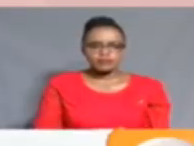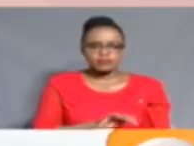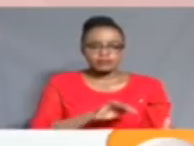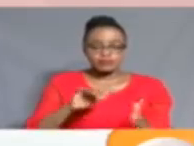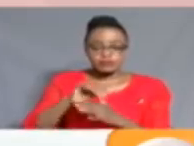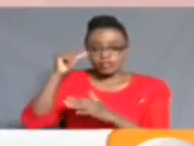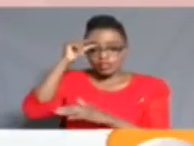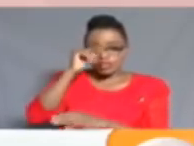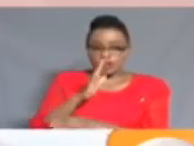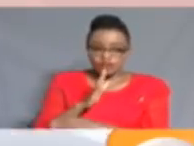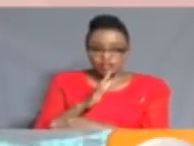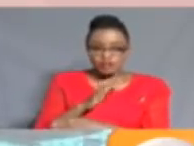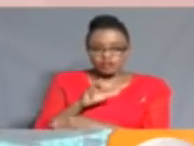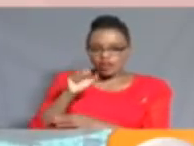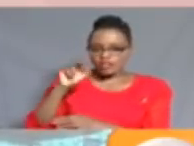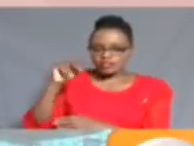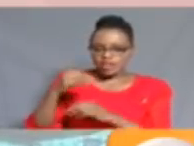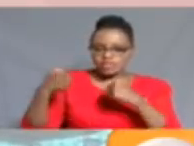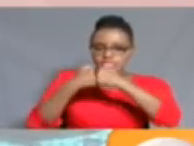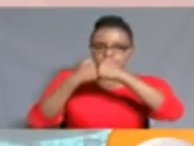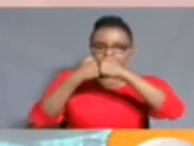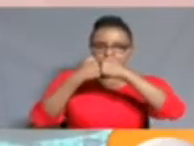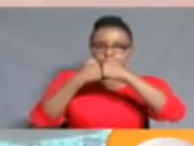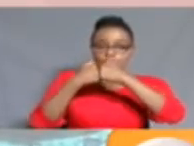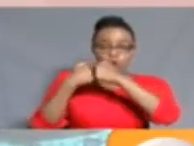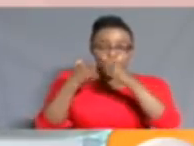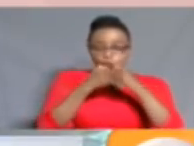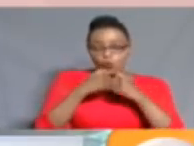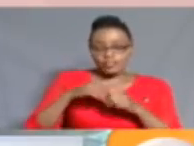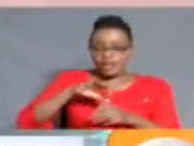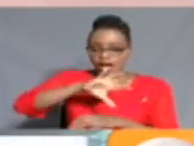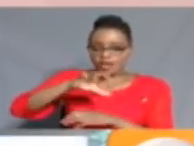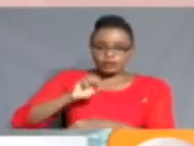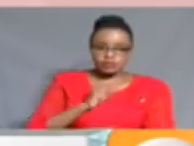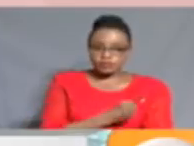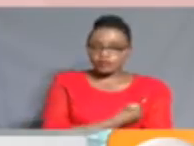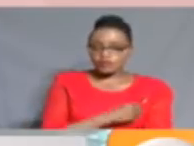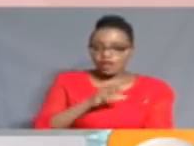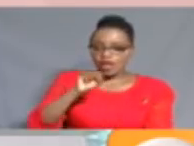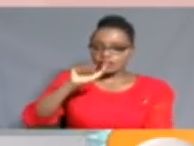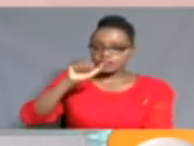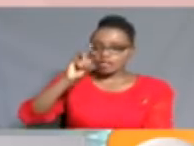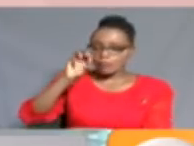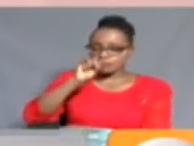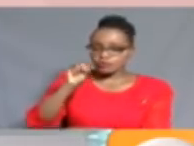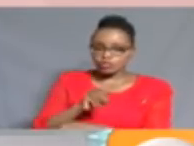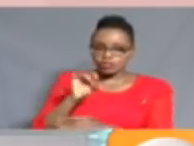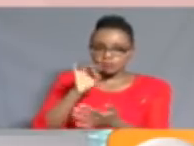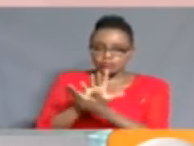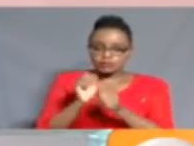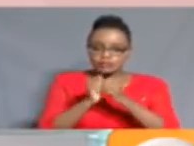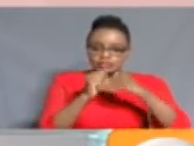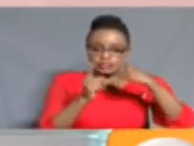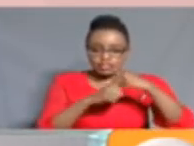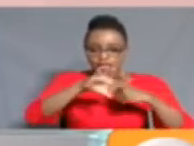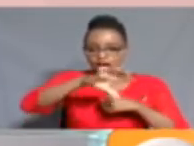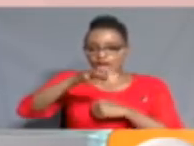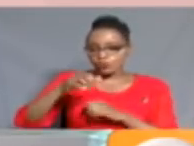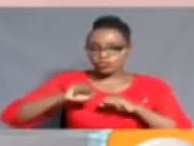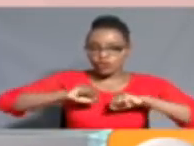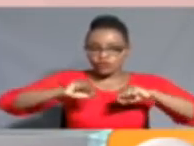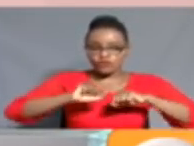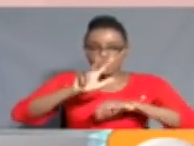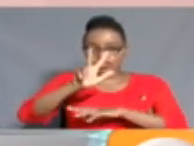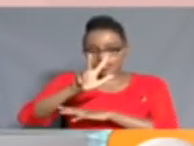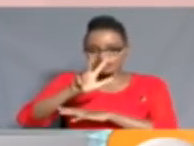Nandi Governor Stephen Sang has clashed with the County Senator Samson Cherakey over the sacking of 16 county officials, including